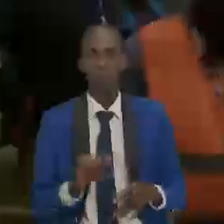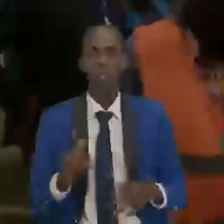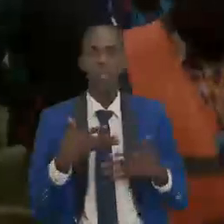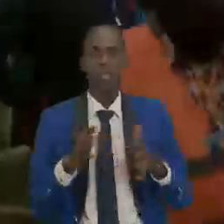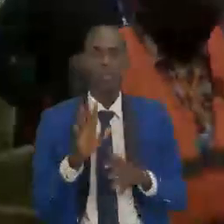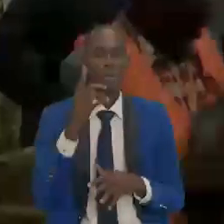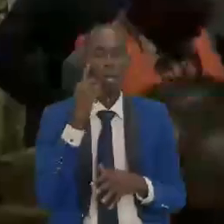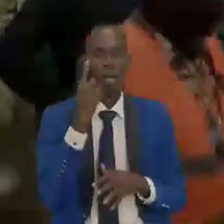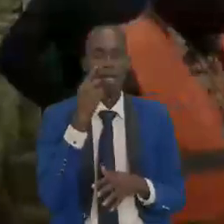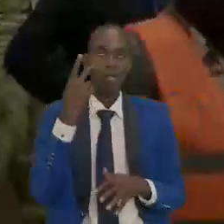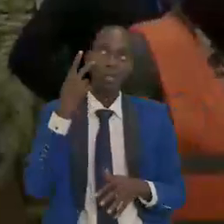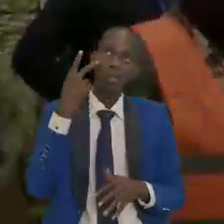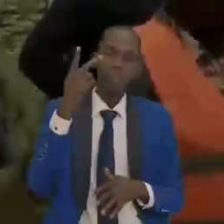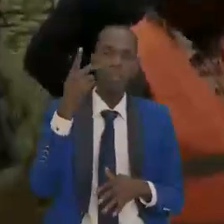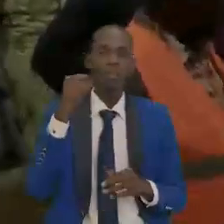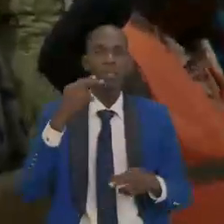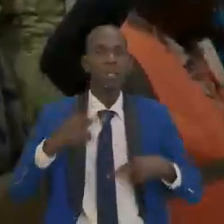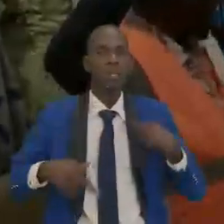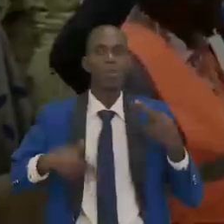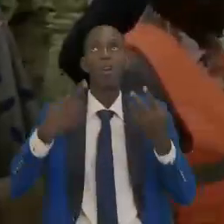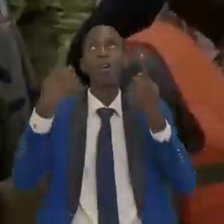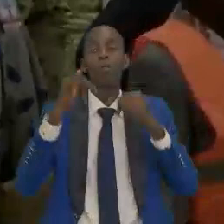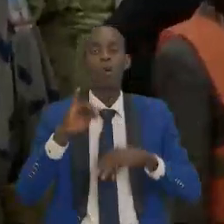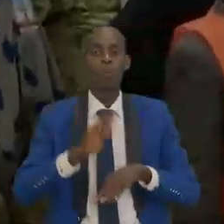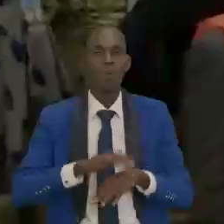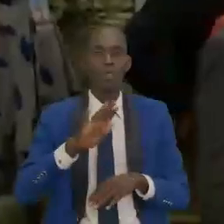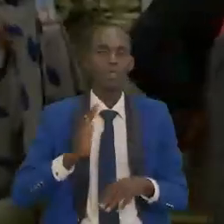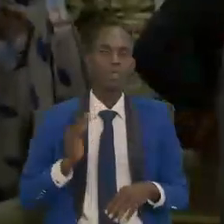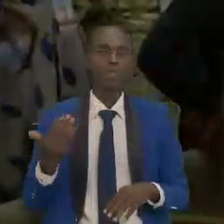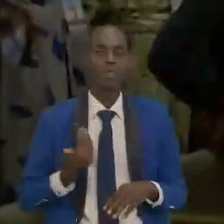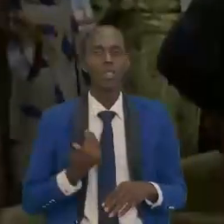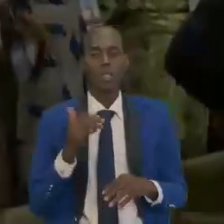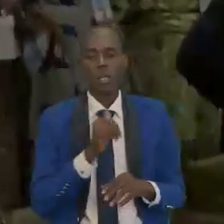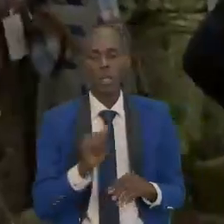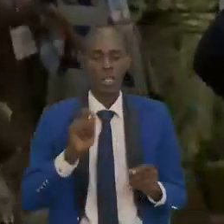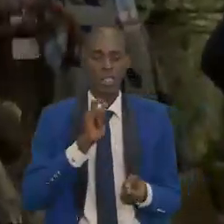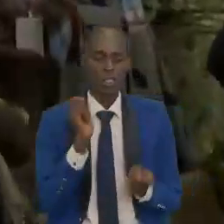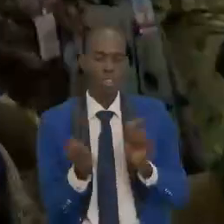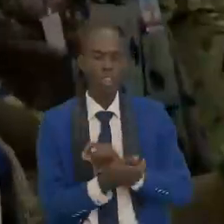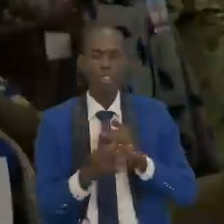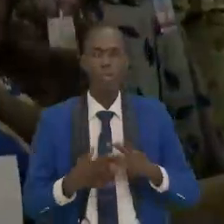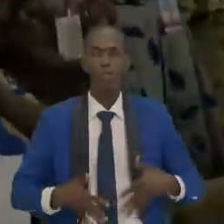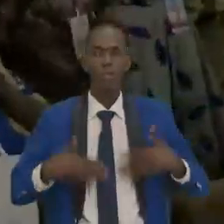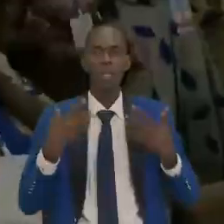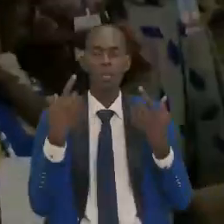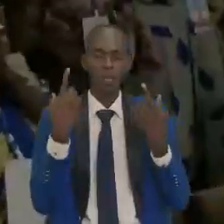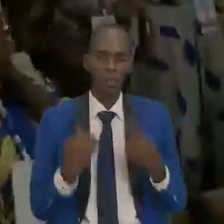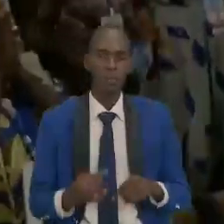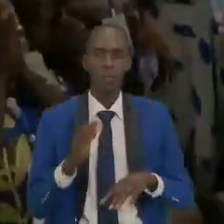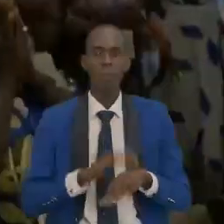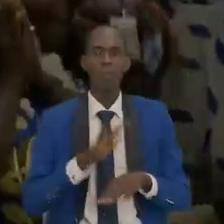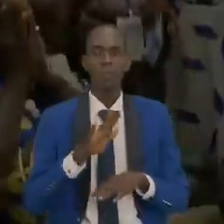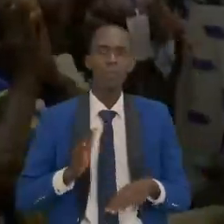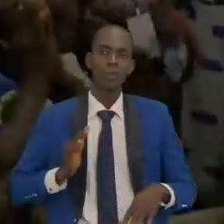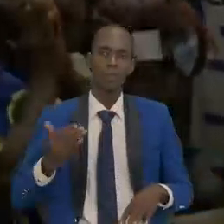the Revival coming upon your soul the change of Life coming upon your soul